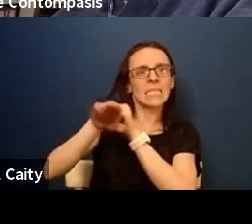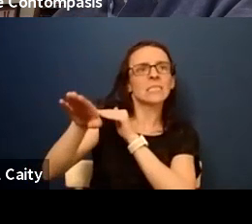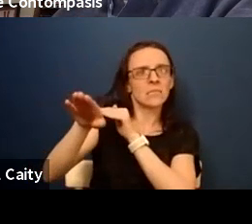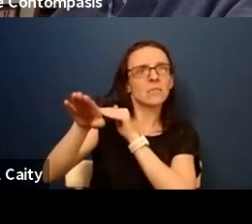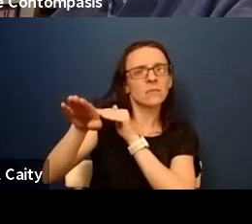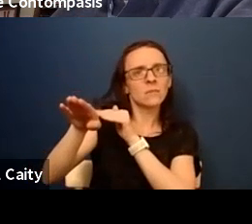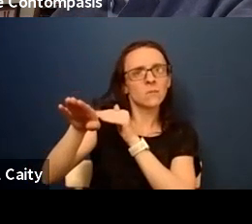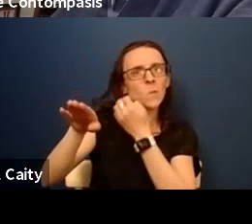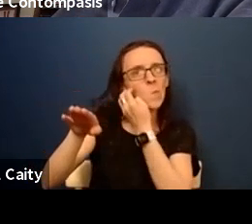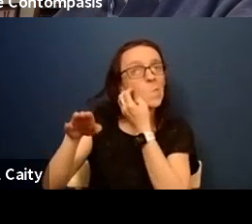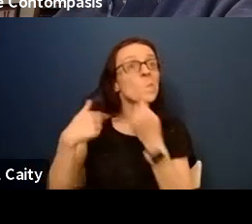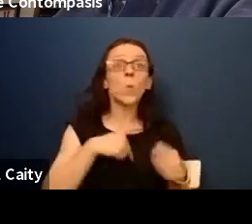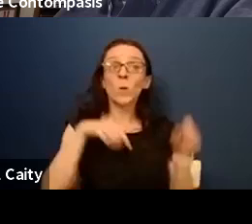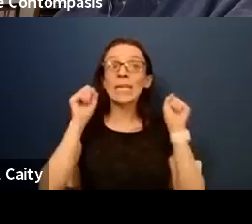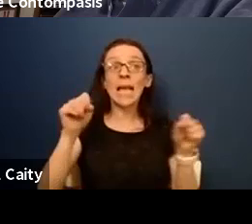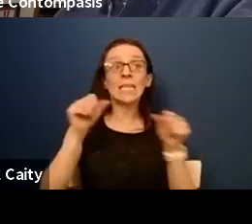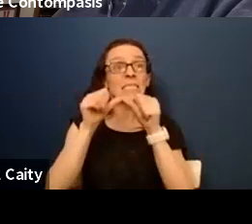And we can continue to do that,